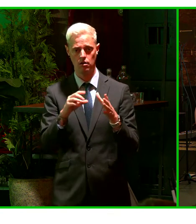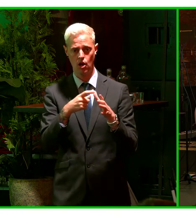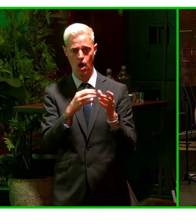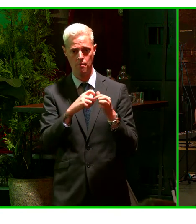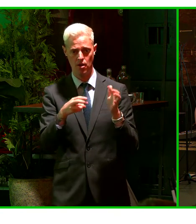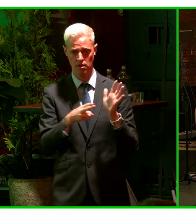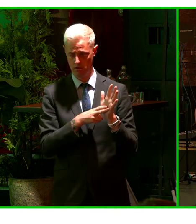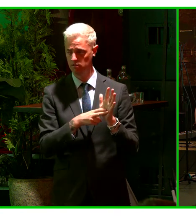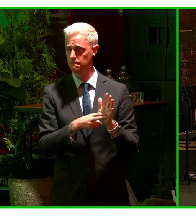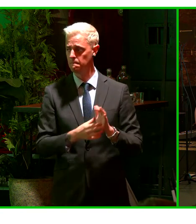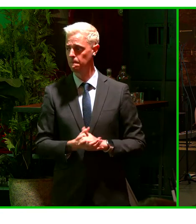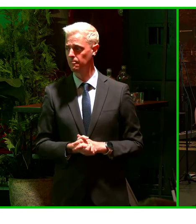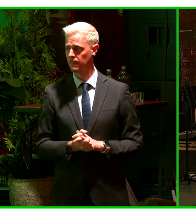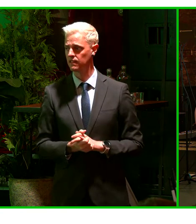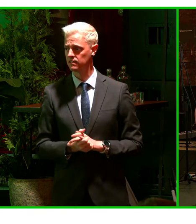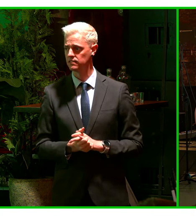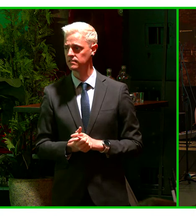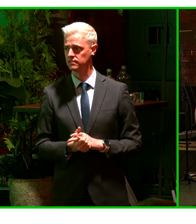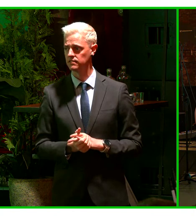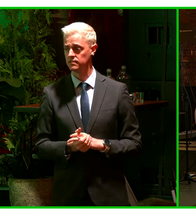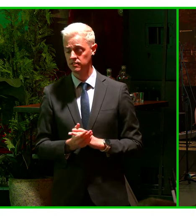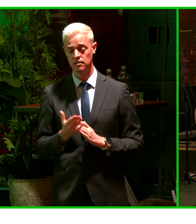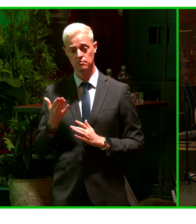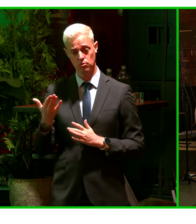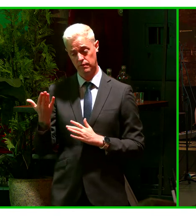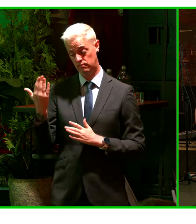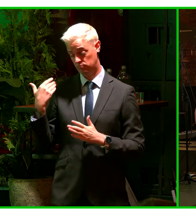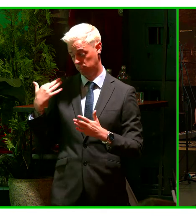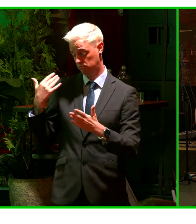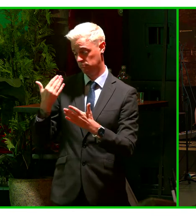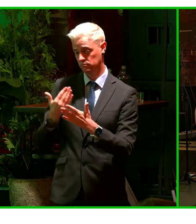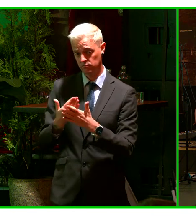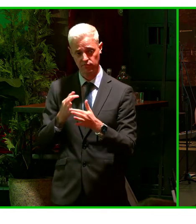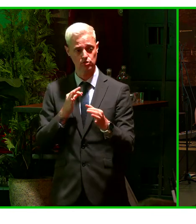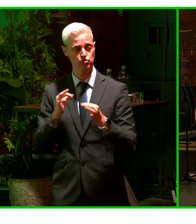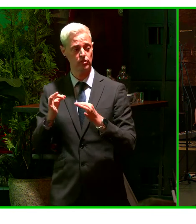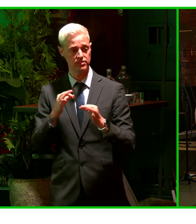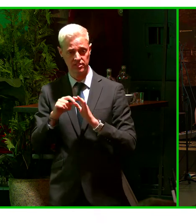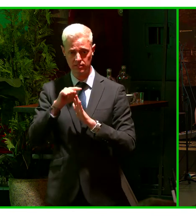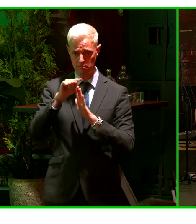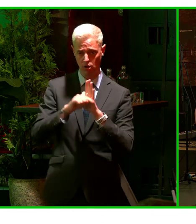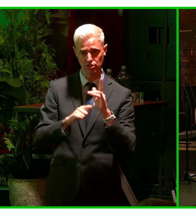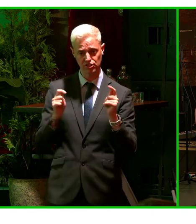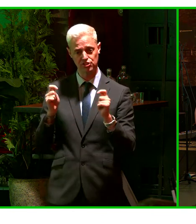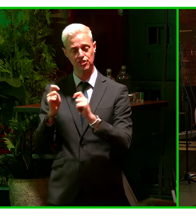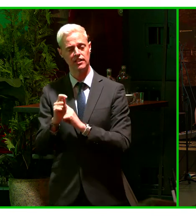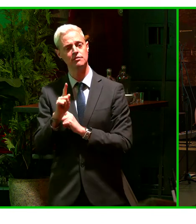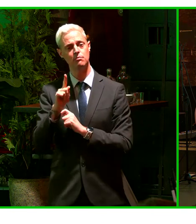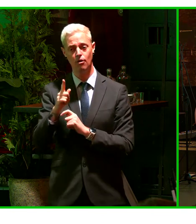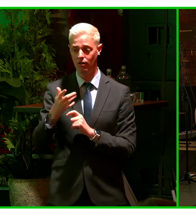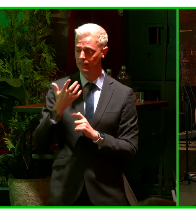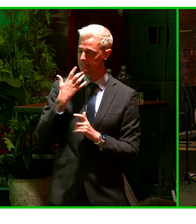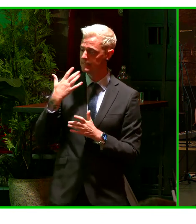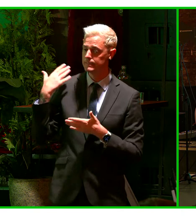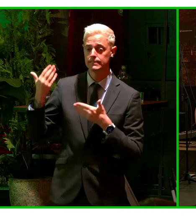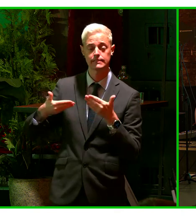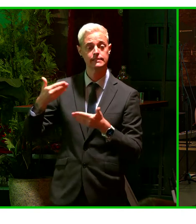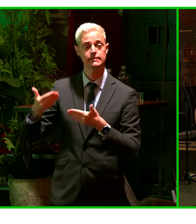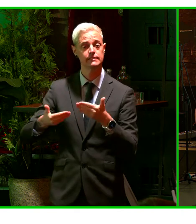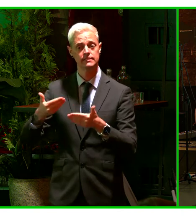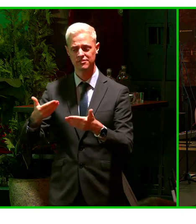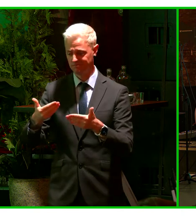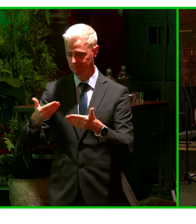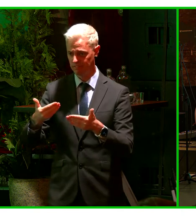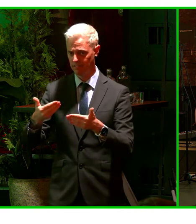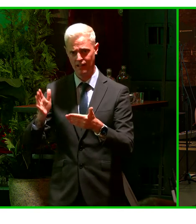in recent years as a result of some of the policy and strategy that's coming from BEIS is that business as usual in terms of just